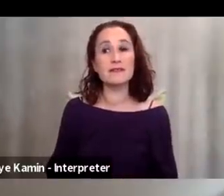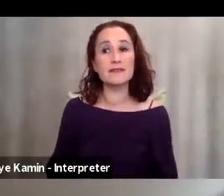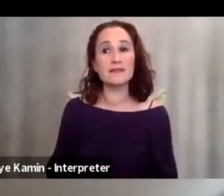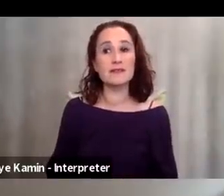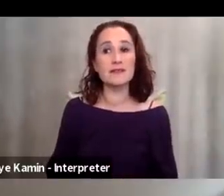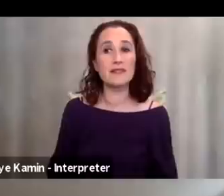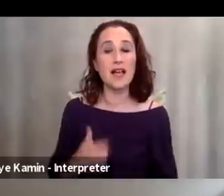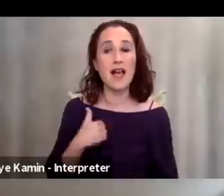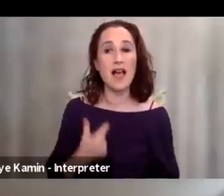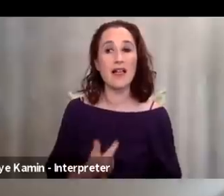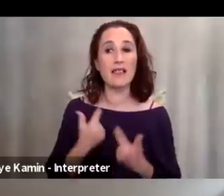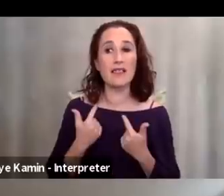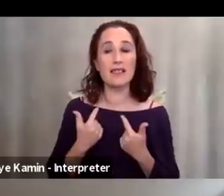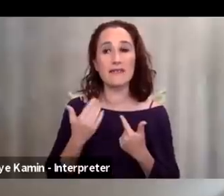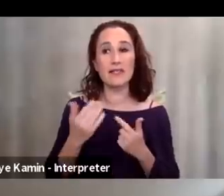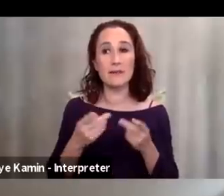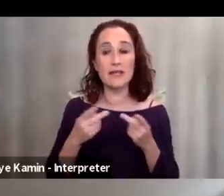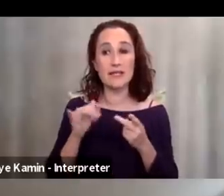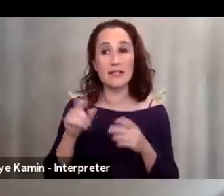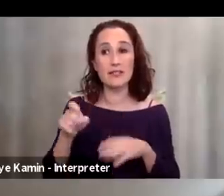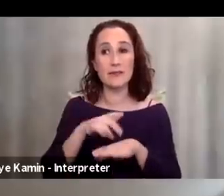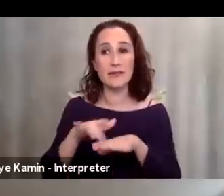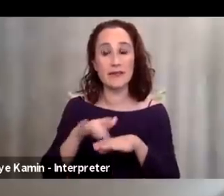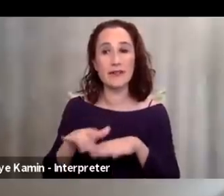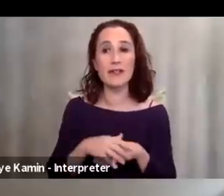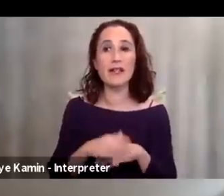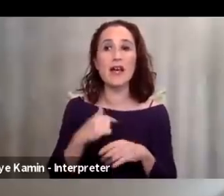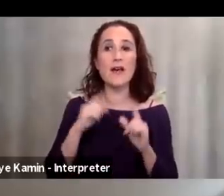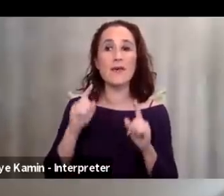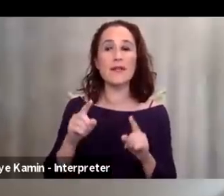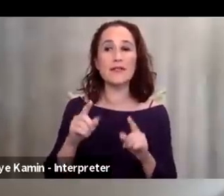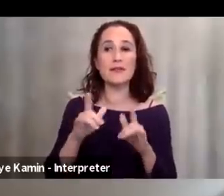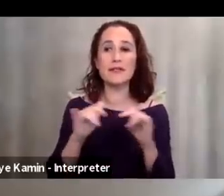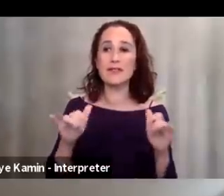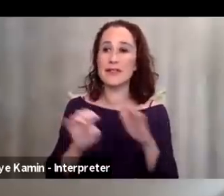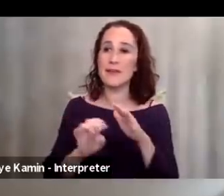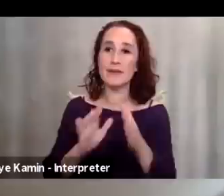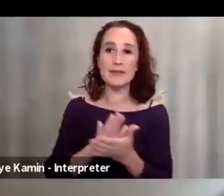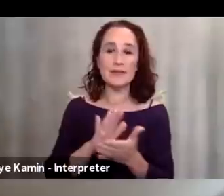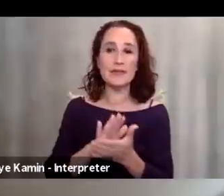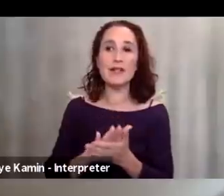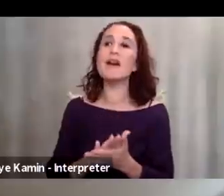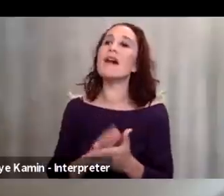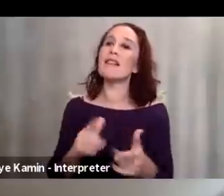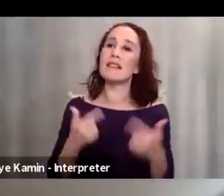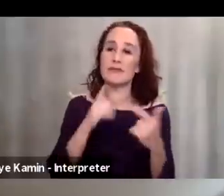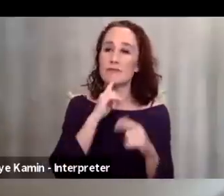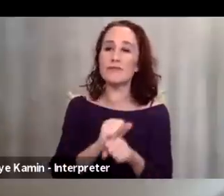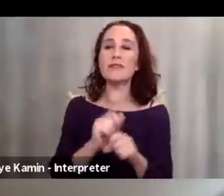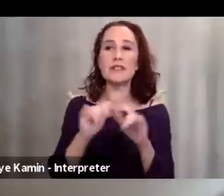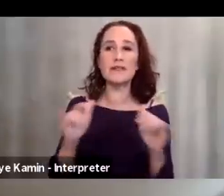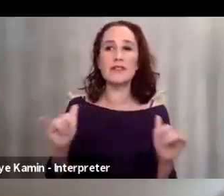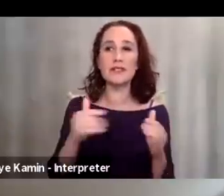that should have been available to me. I went to a super diverse elementary school. I lived in a really diverse neighborhood. But when I went